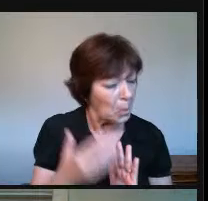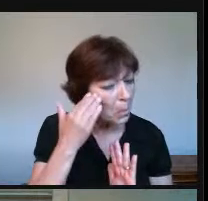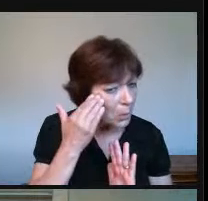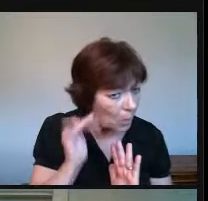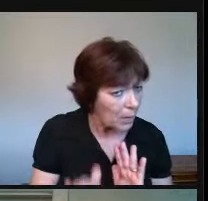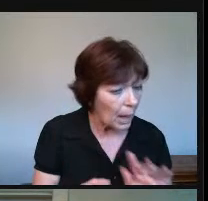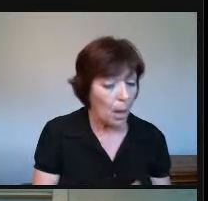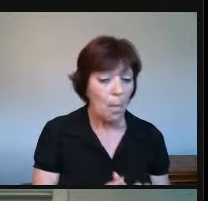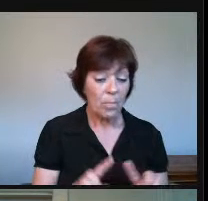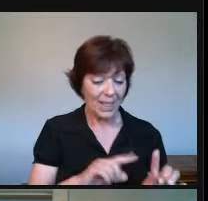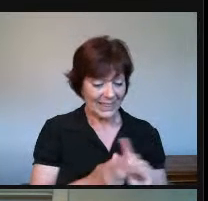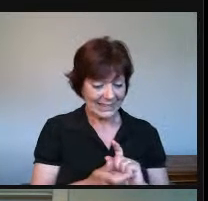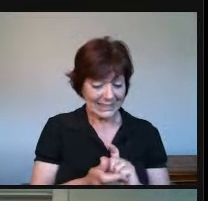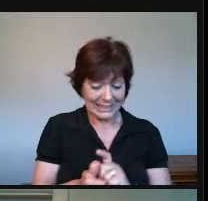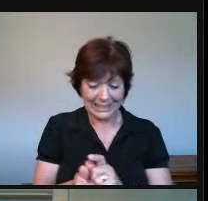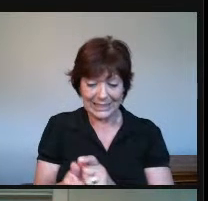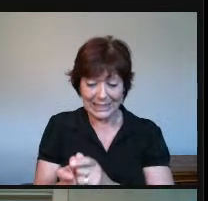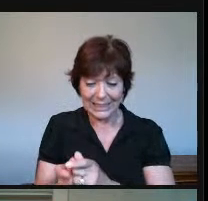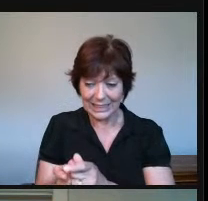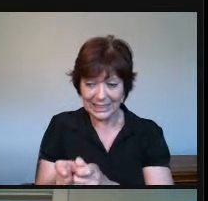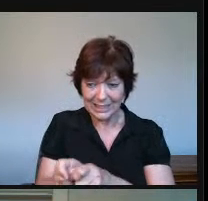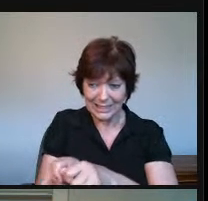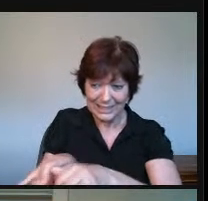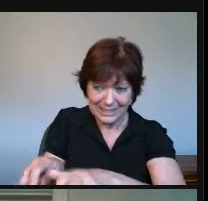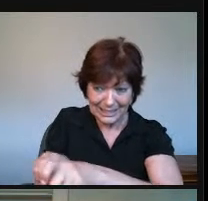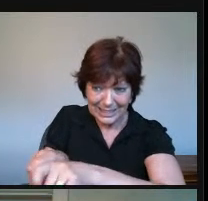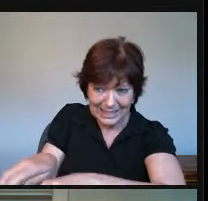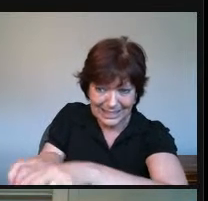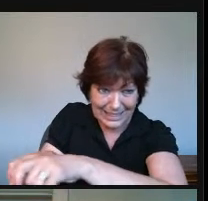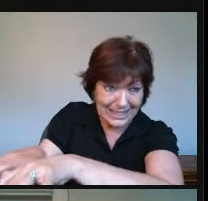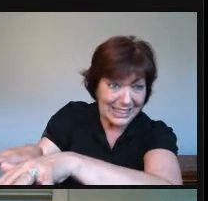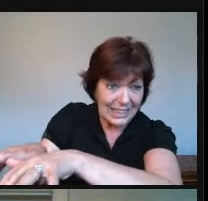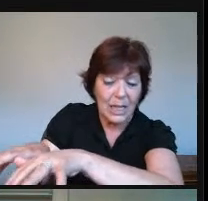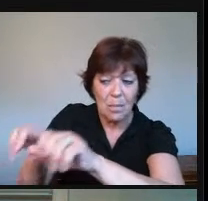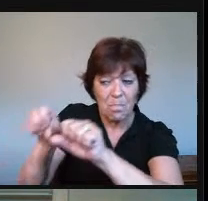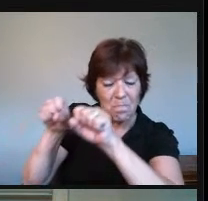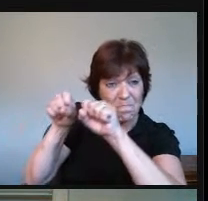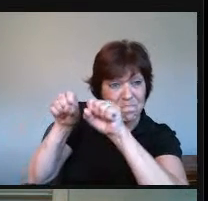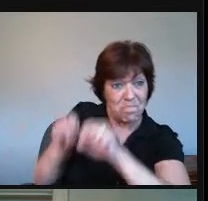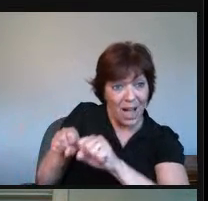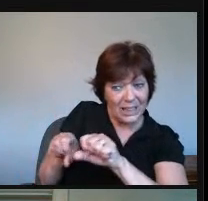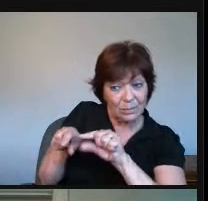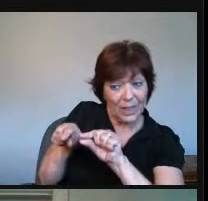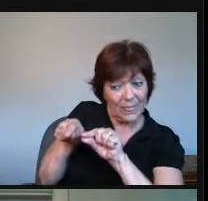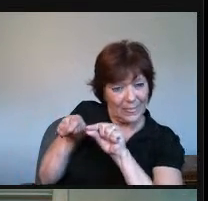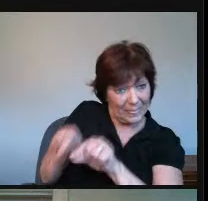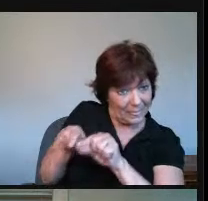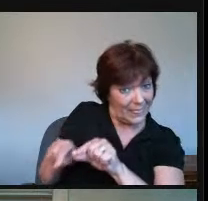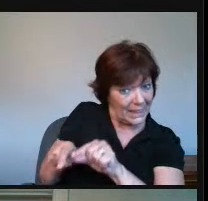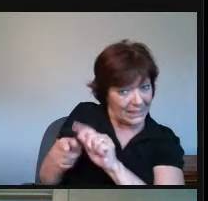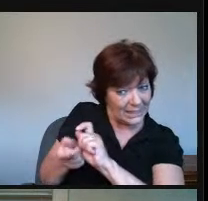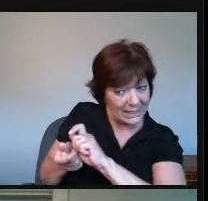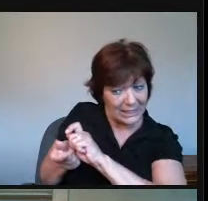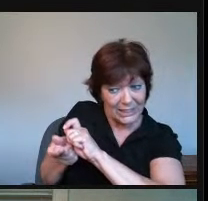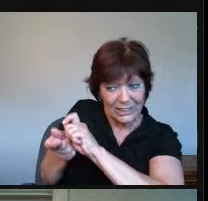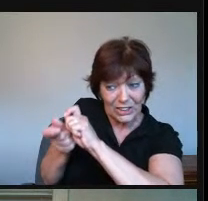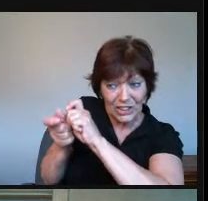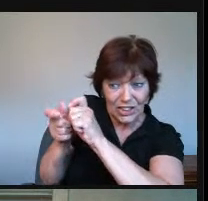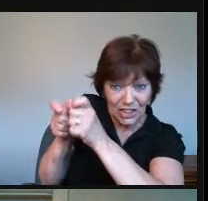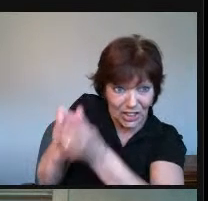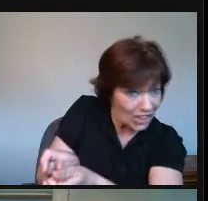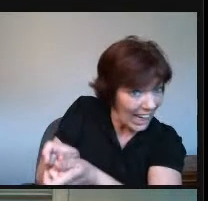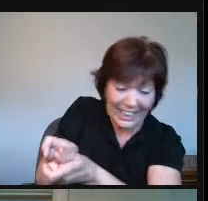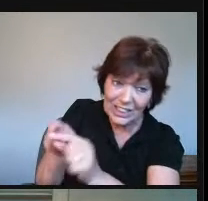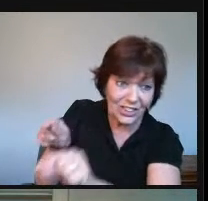long as this variant keeps circulating, it's possible that it will change in a way that